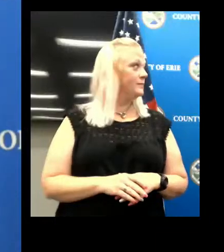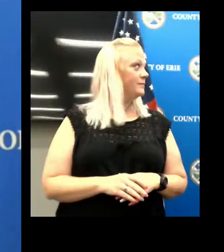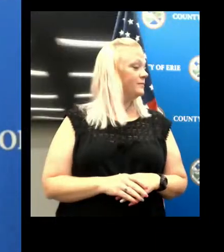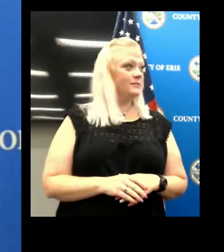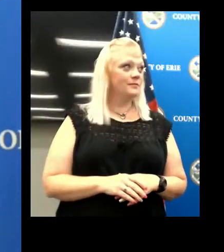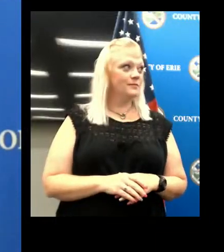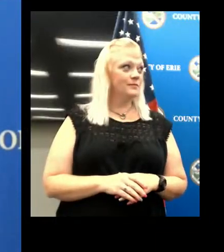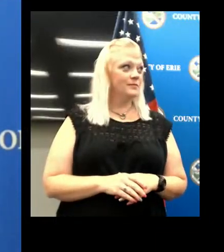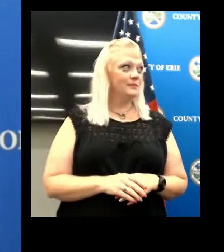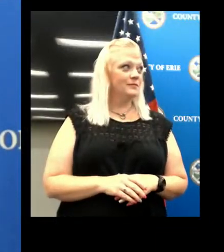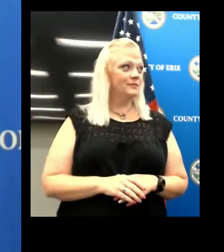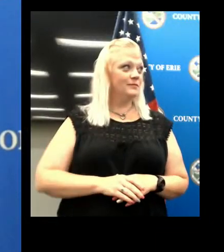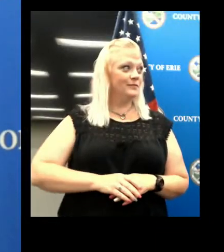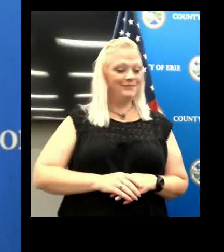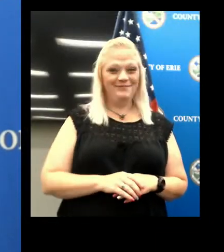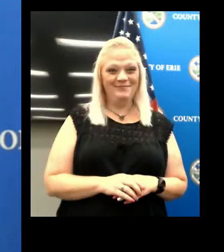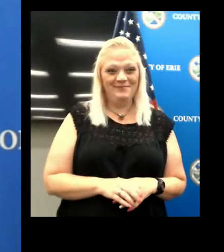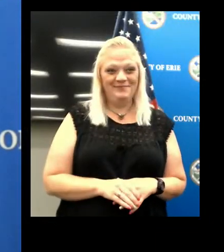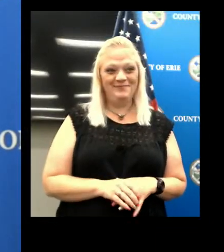All set?